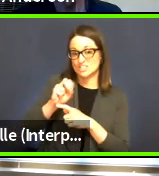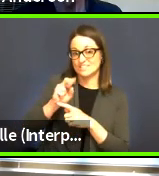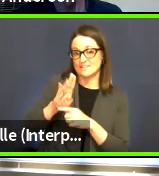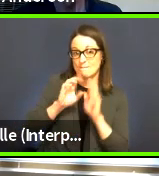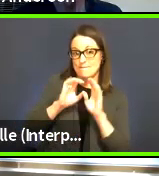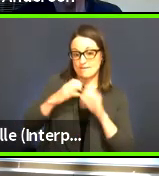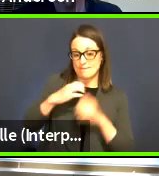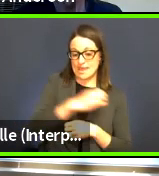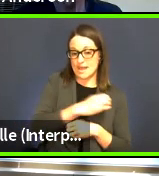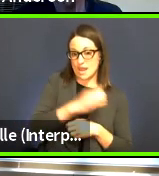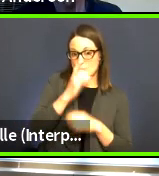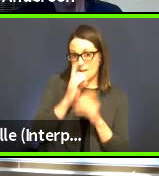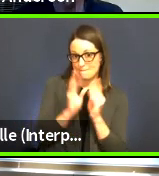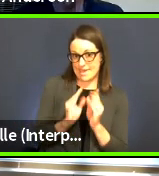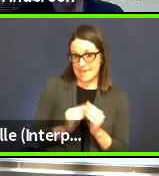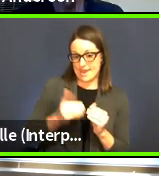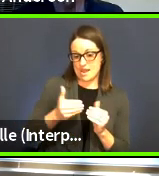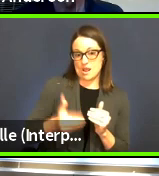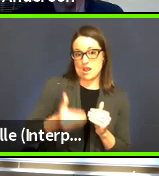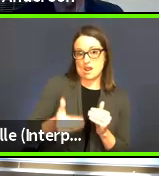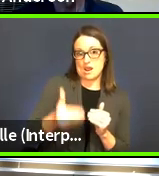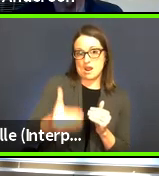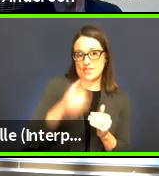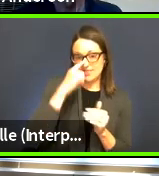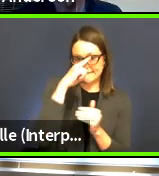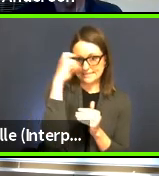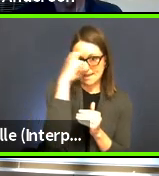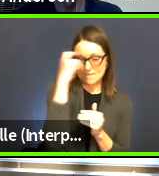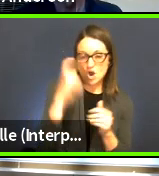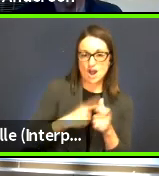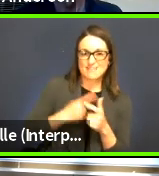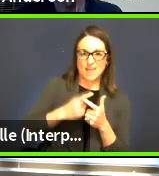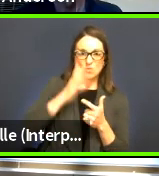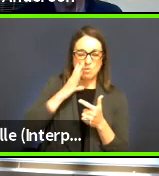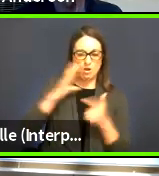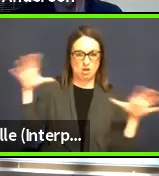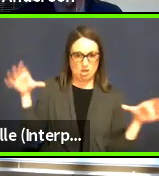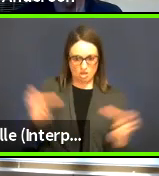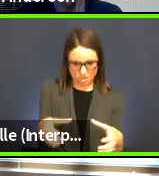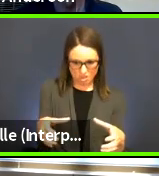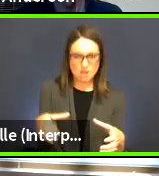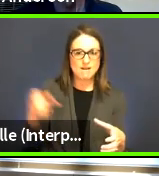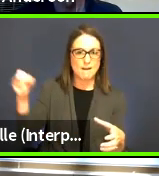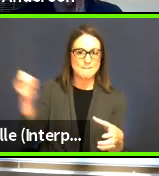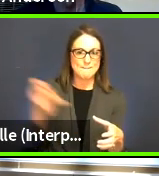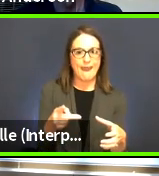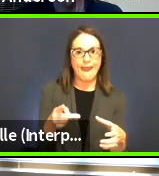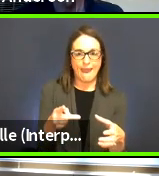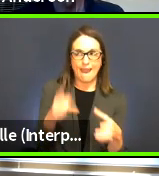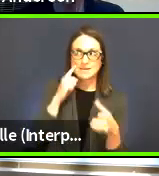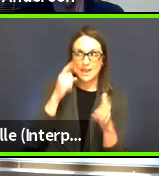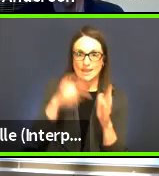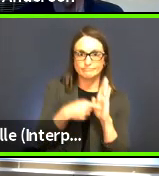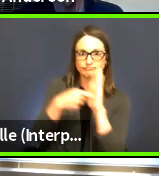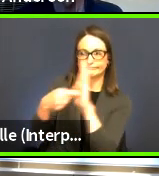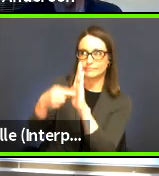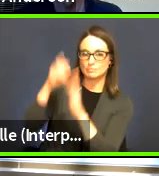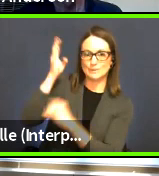the summer, and they will come back together and present these findings and discussions with the campus